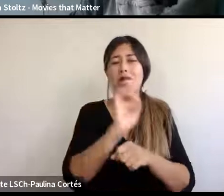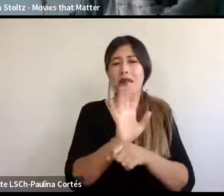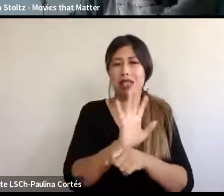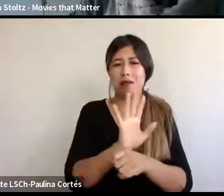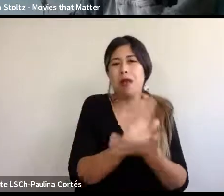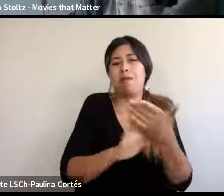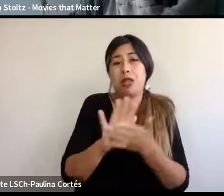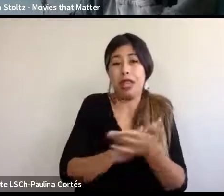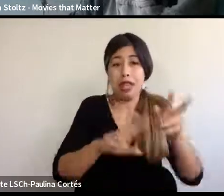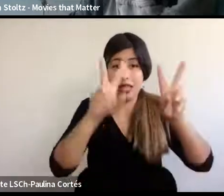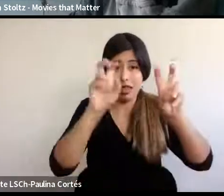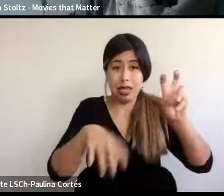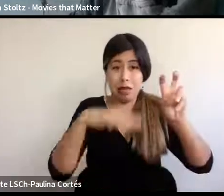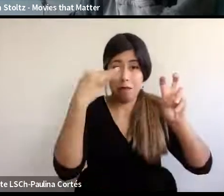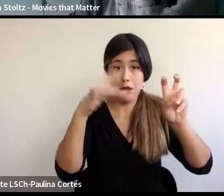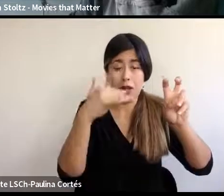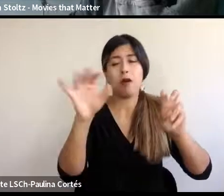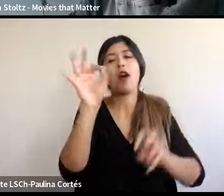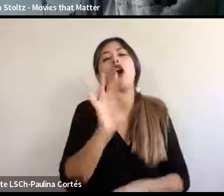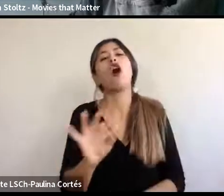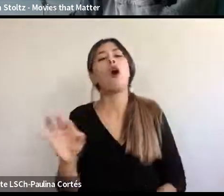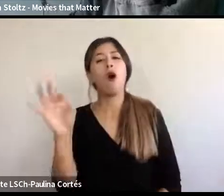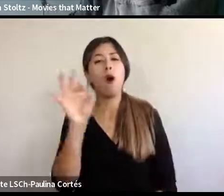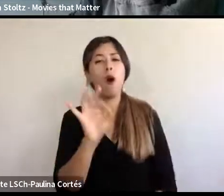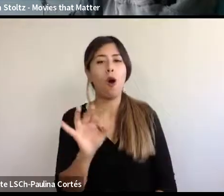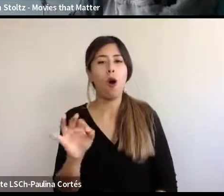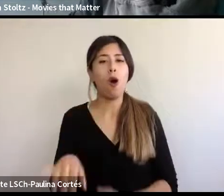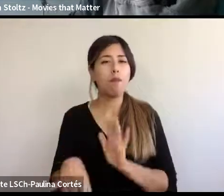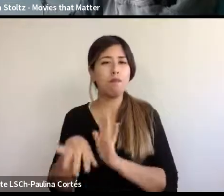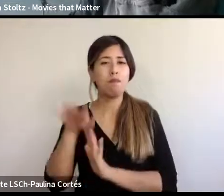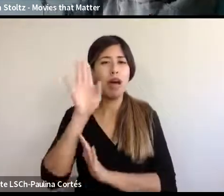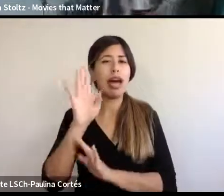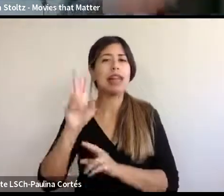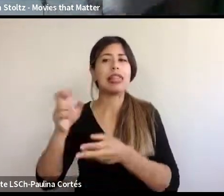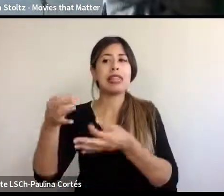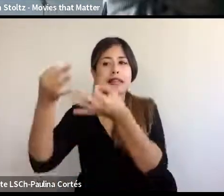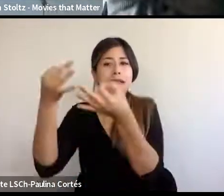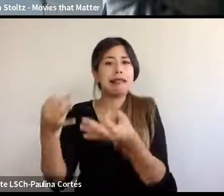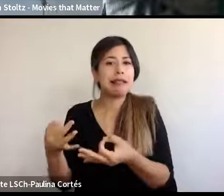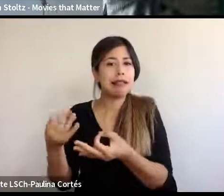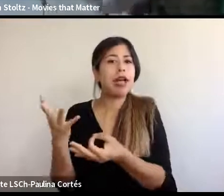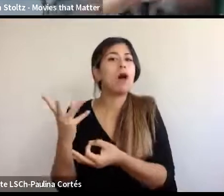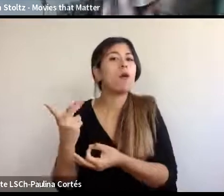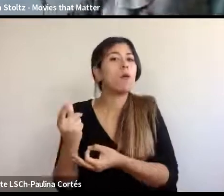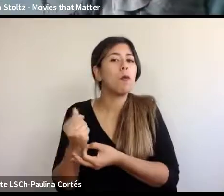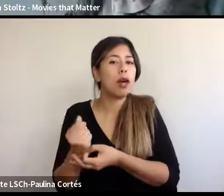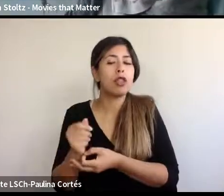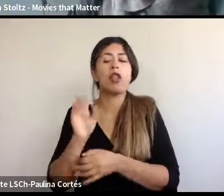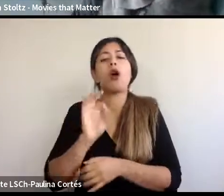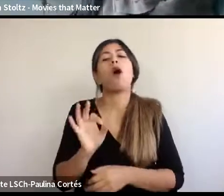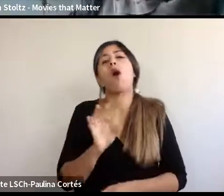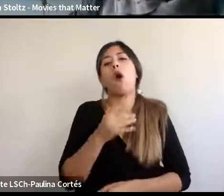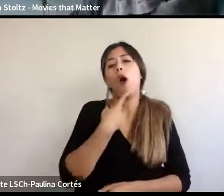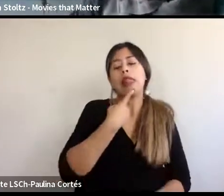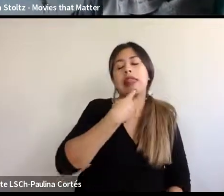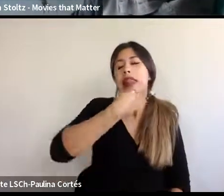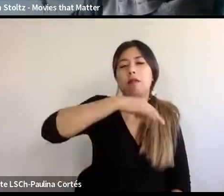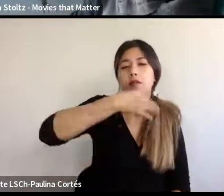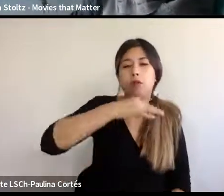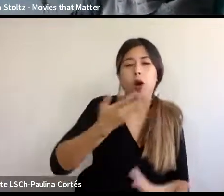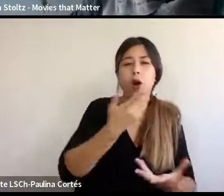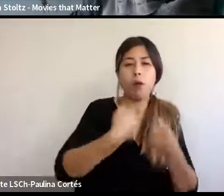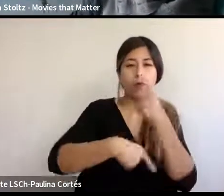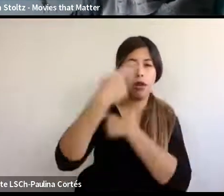cierto? ¿Cómo barajan eso, no es cierto? Si pueden alternarse, quizás ahora parte